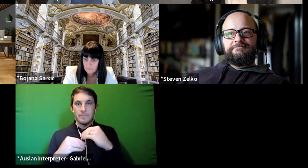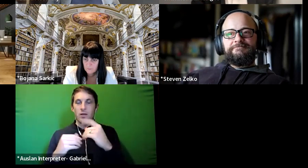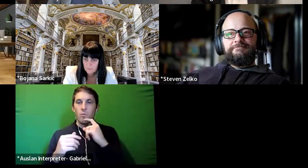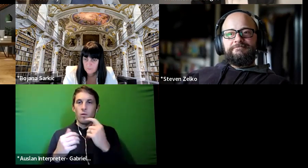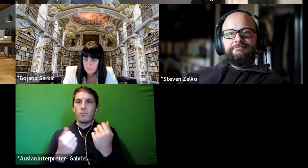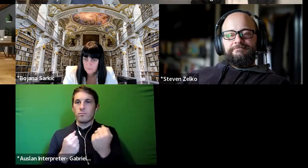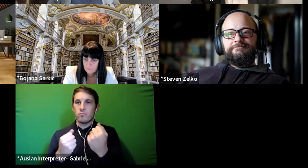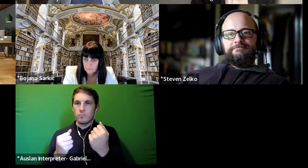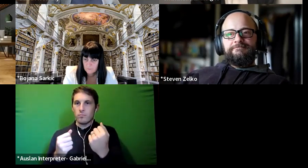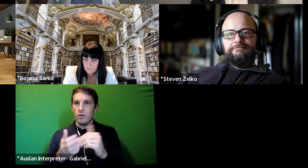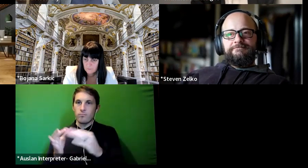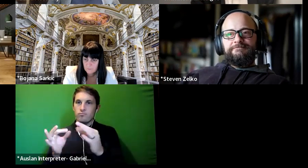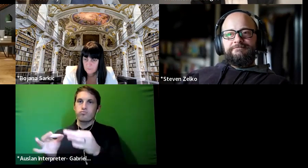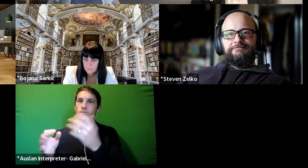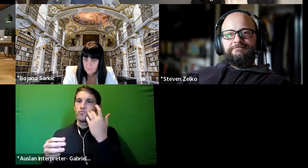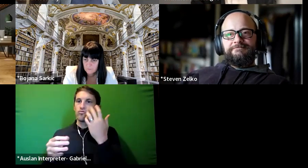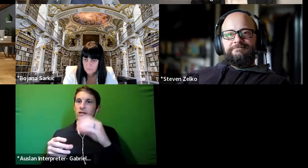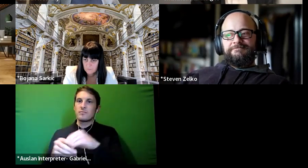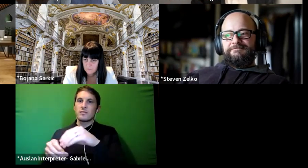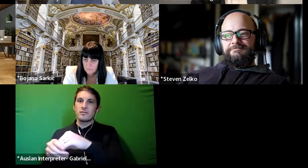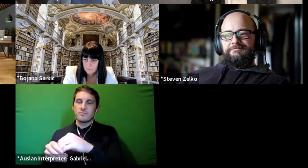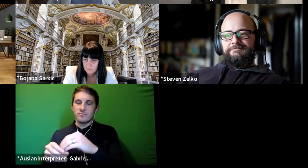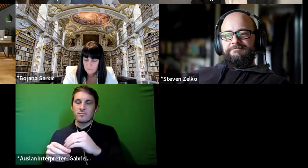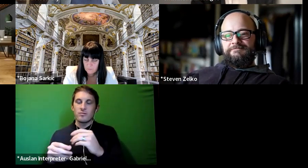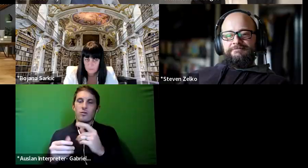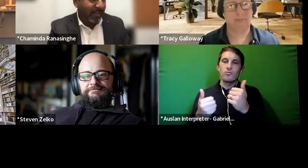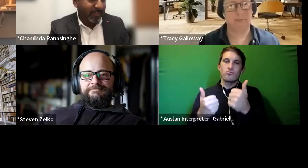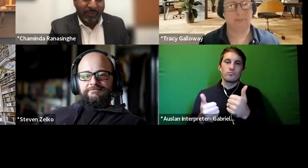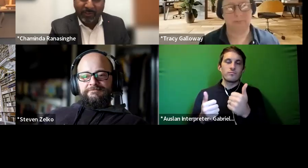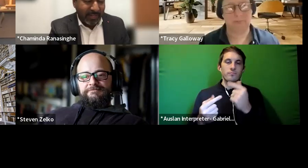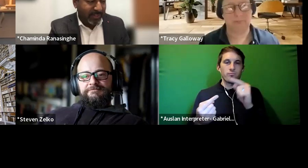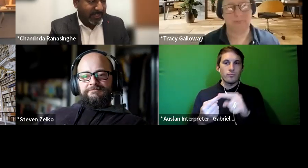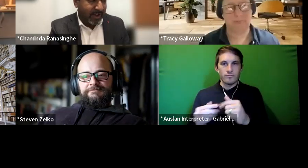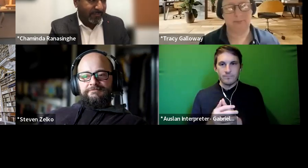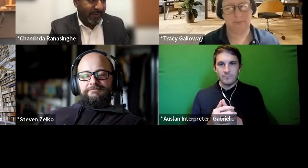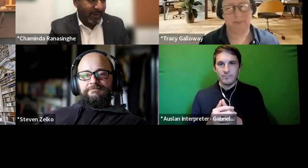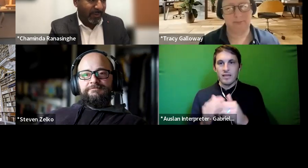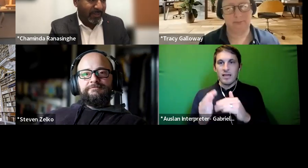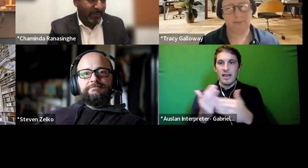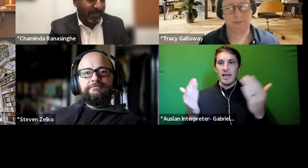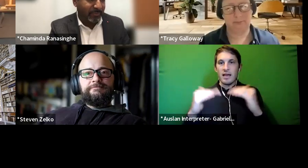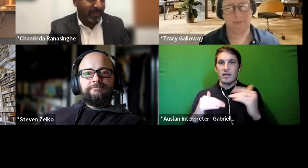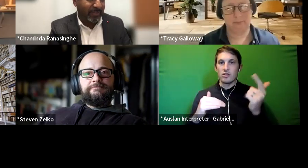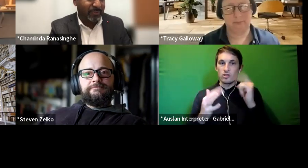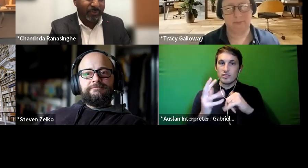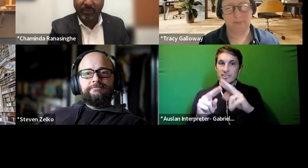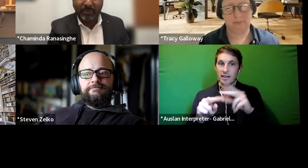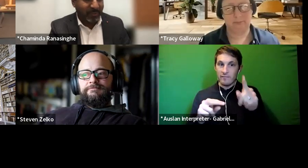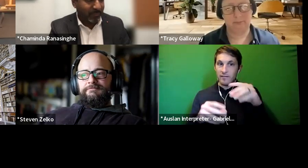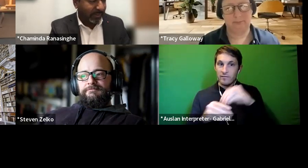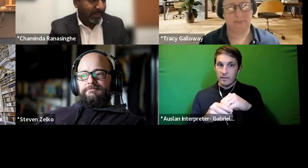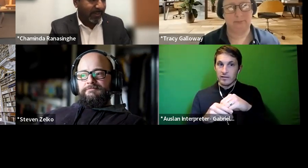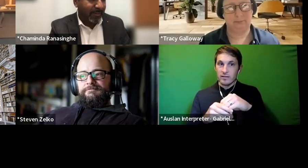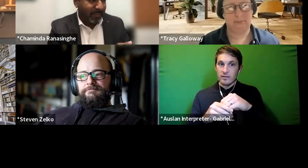great call. Fantastic responses. Let's go to the next question. So if the teaching staff are a piece of the puzzle when it comes to students